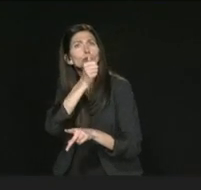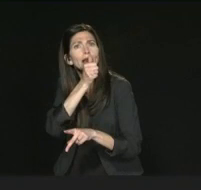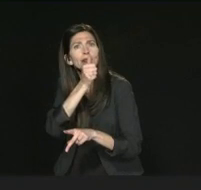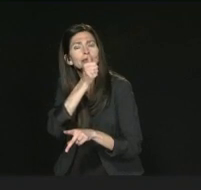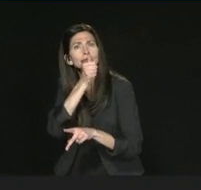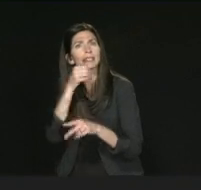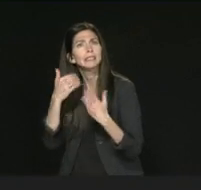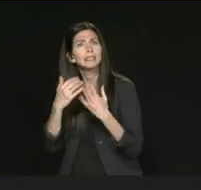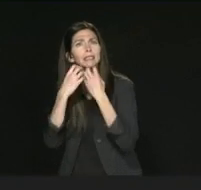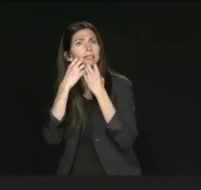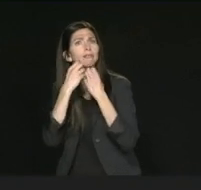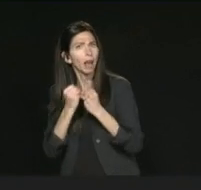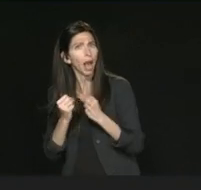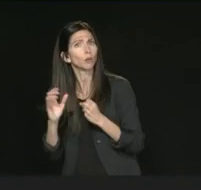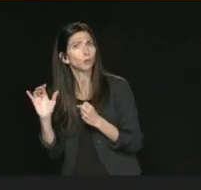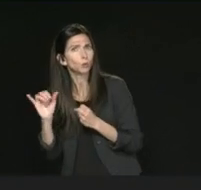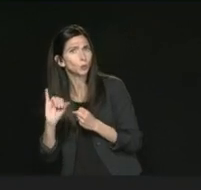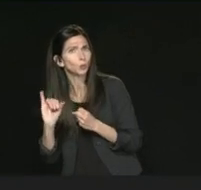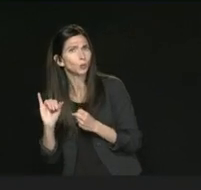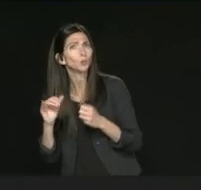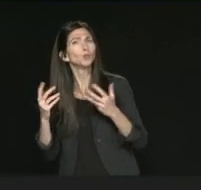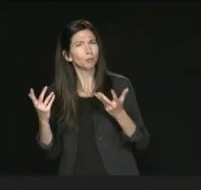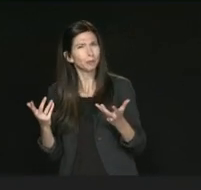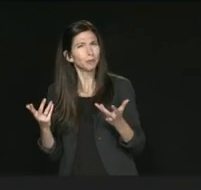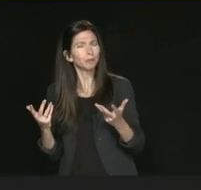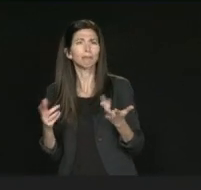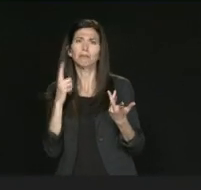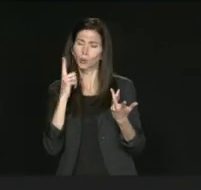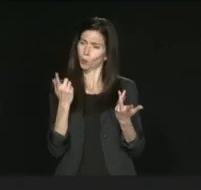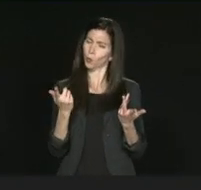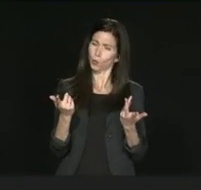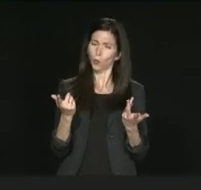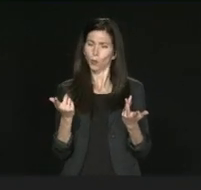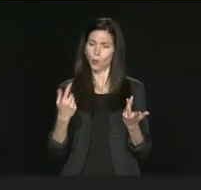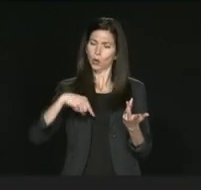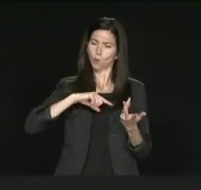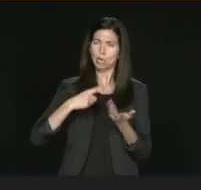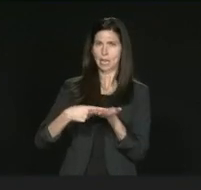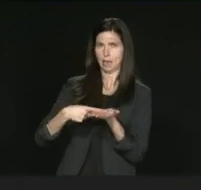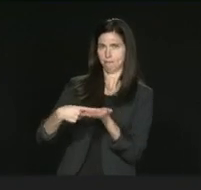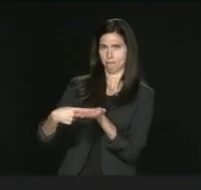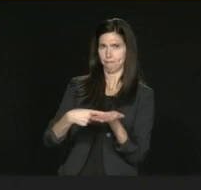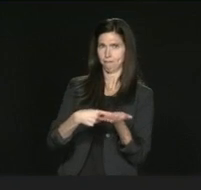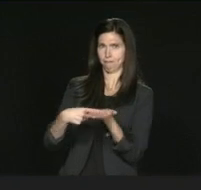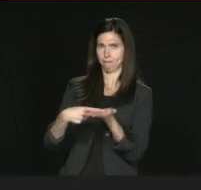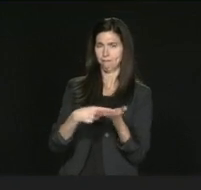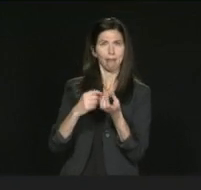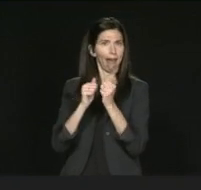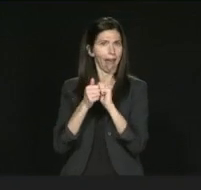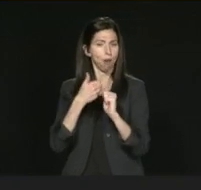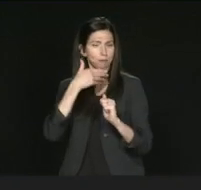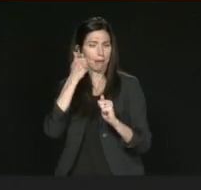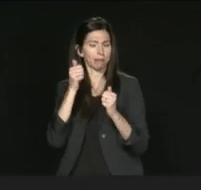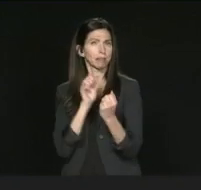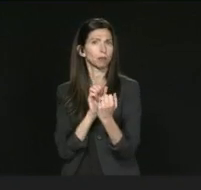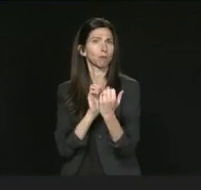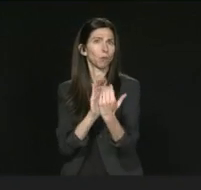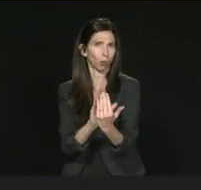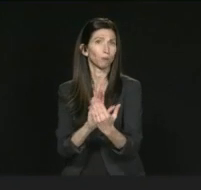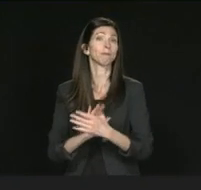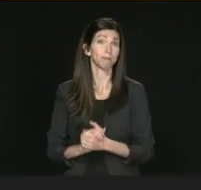aspects are the kind of thing that we can help facilitate in terms of a discussion across the country. And then also to see if there's